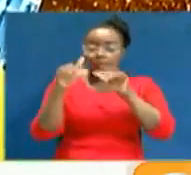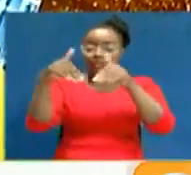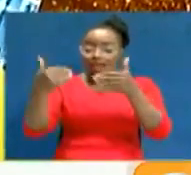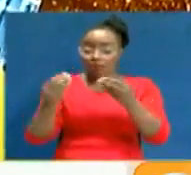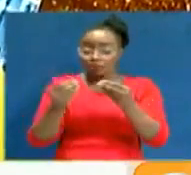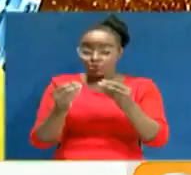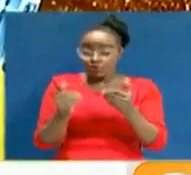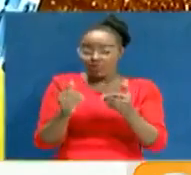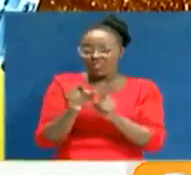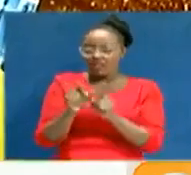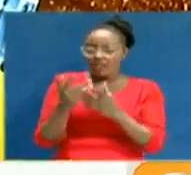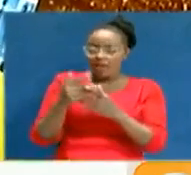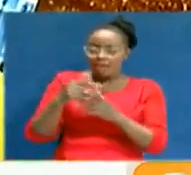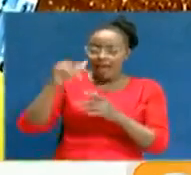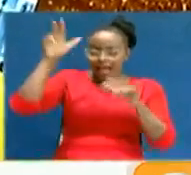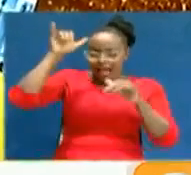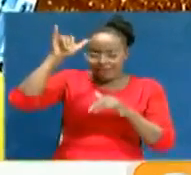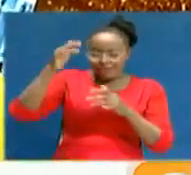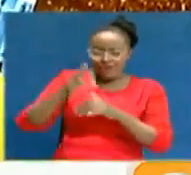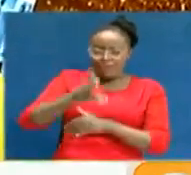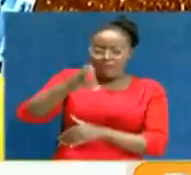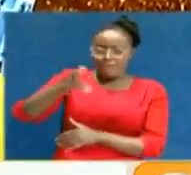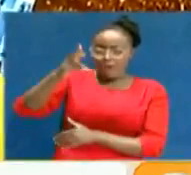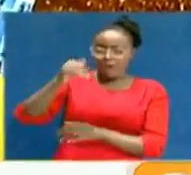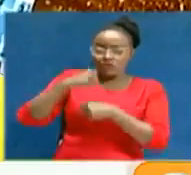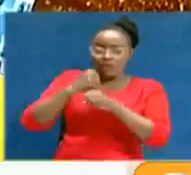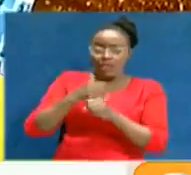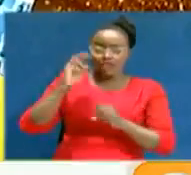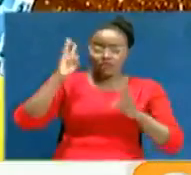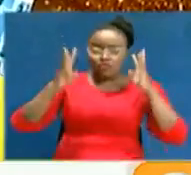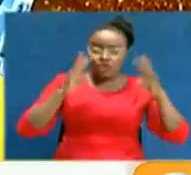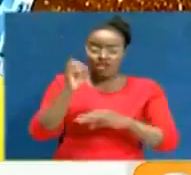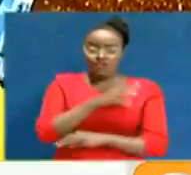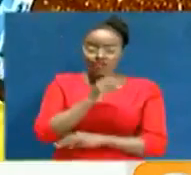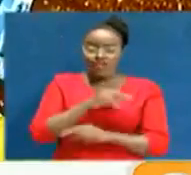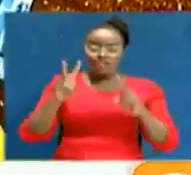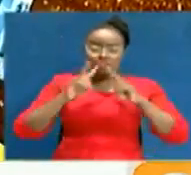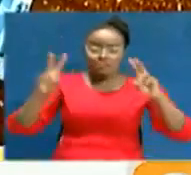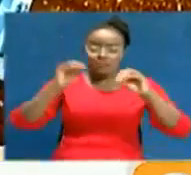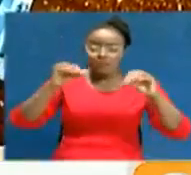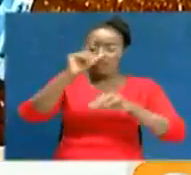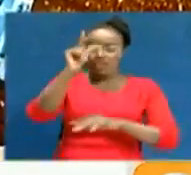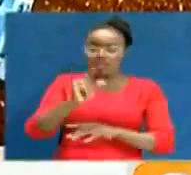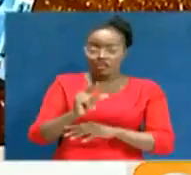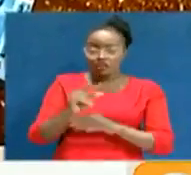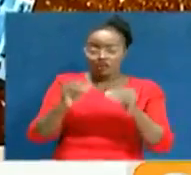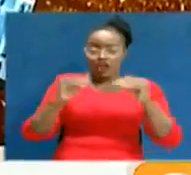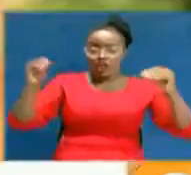to deal with bandit attacks that have caused anxiety, fear, and instability in the region for a while